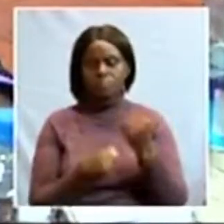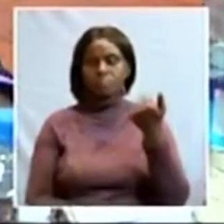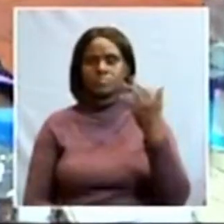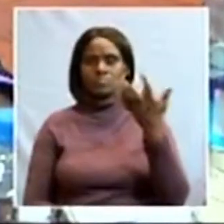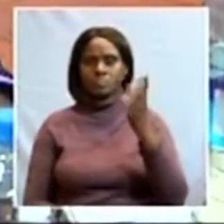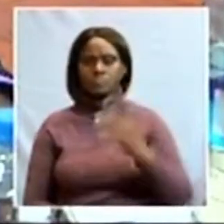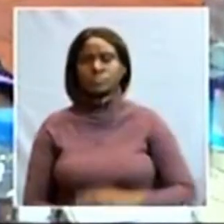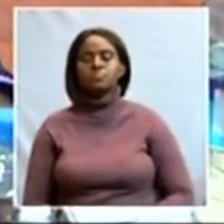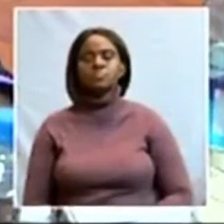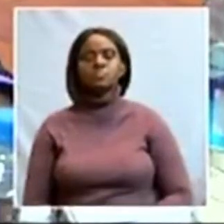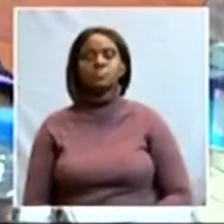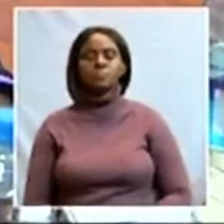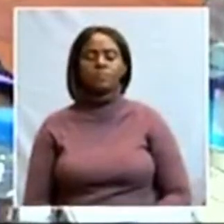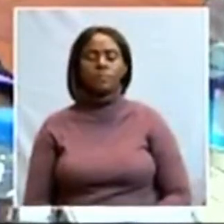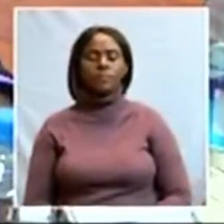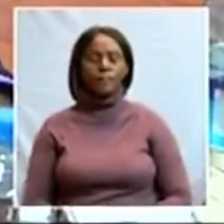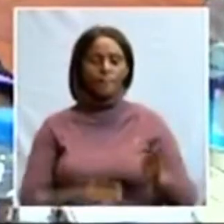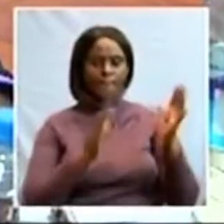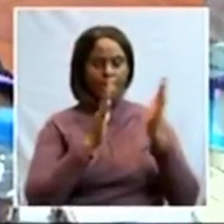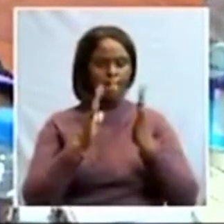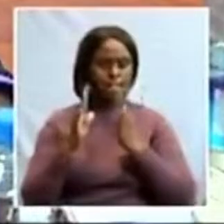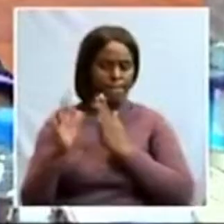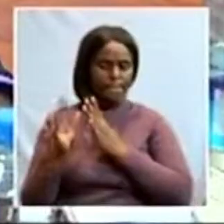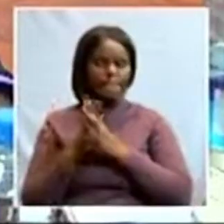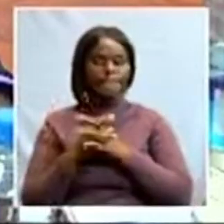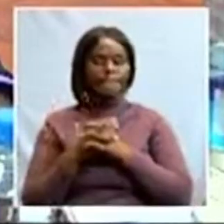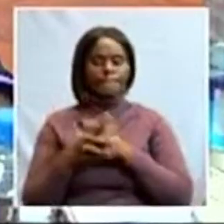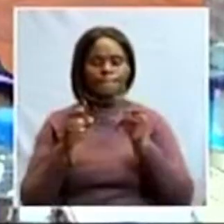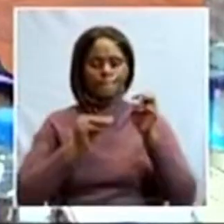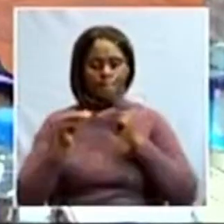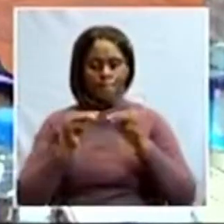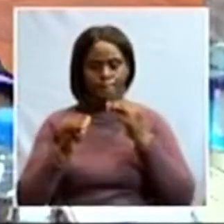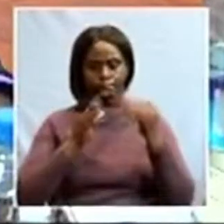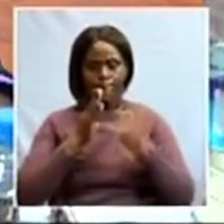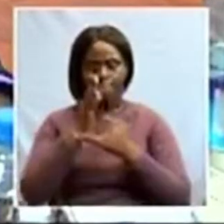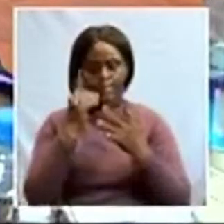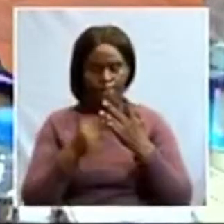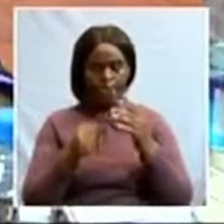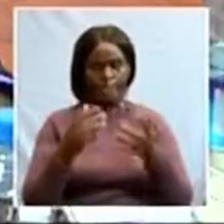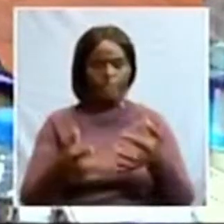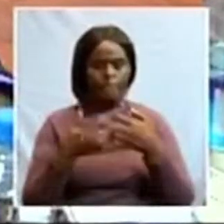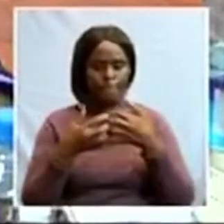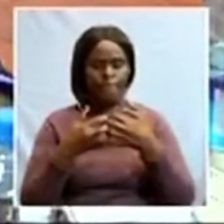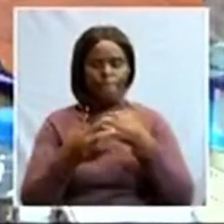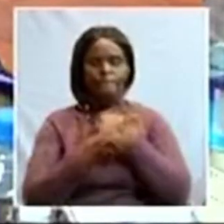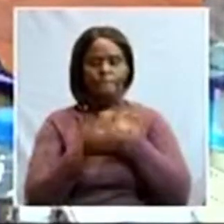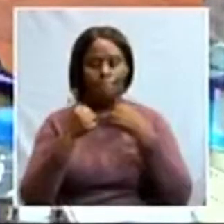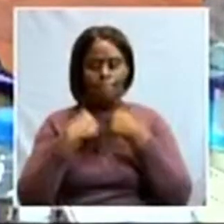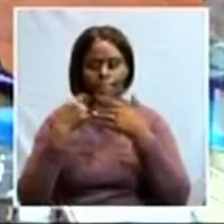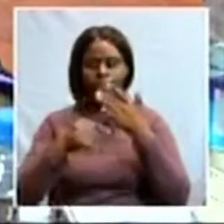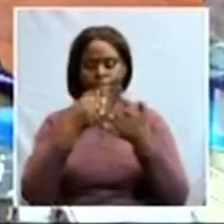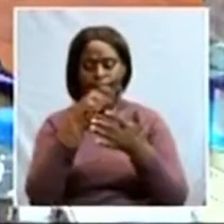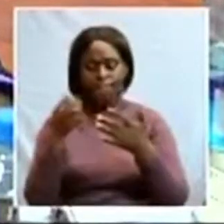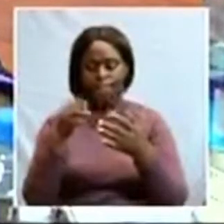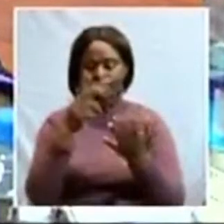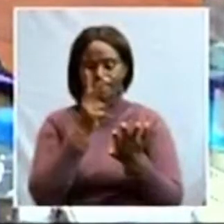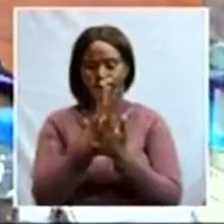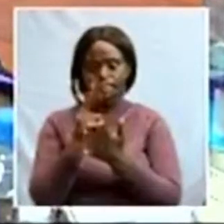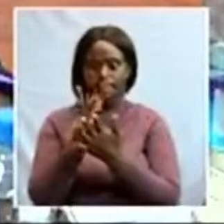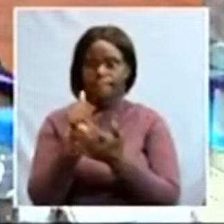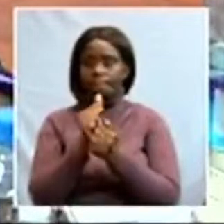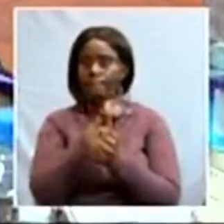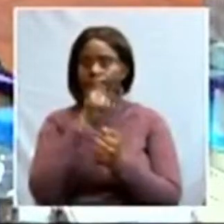15. Remedial measure. Management through the engineering department has equipped the parks and